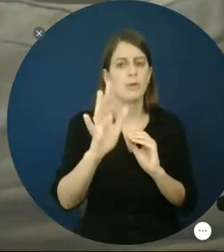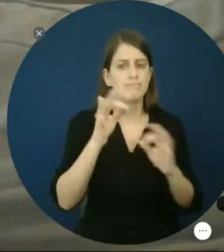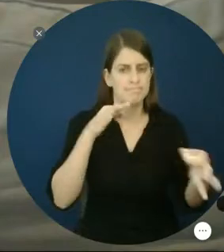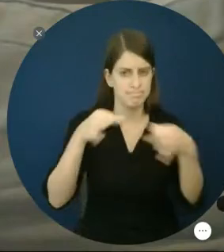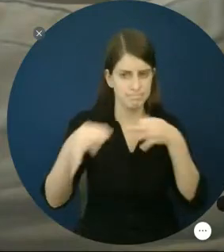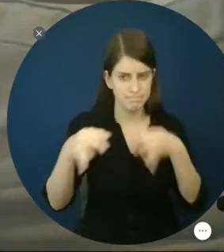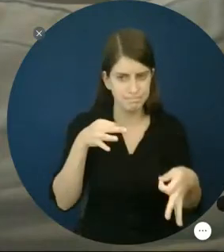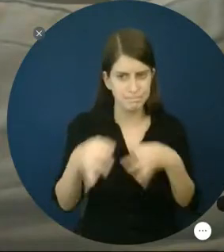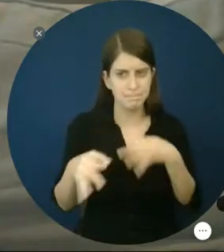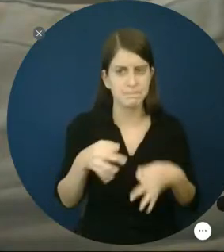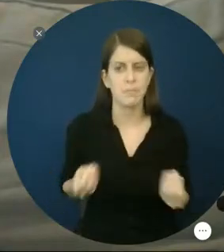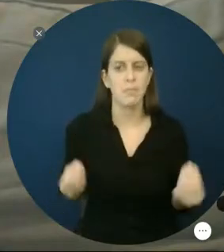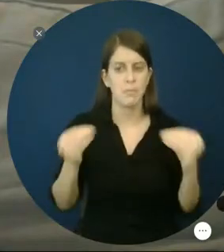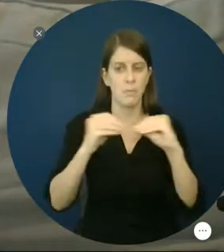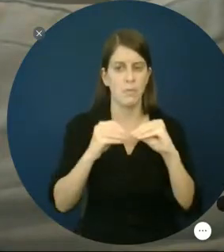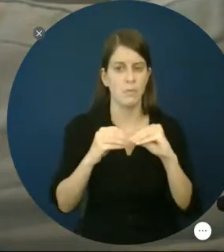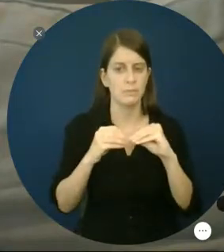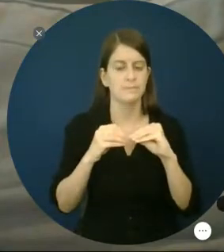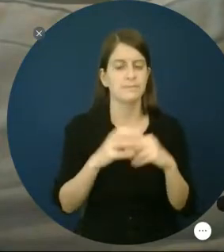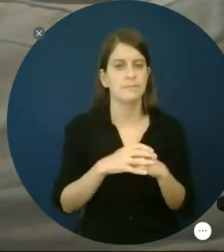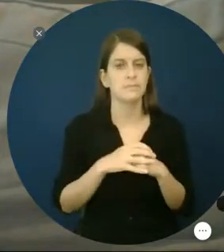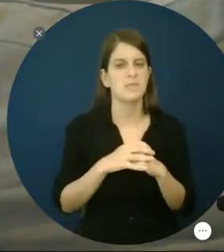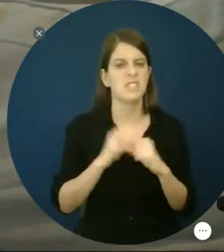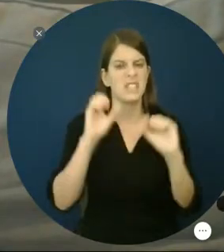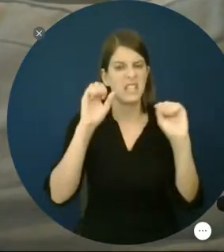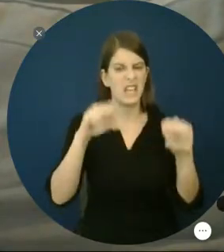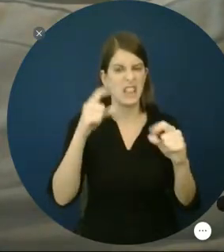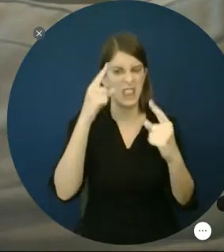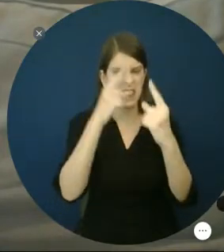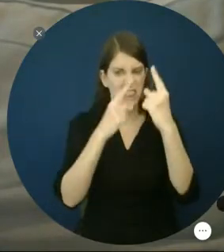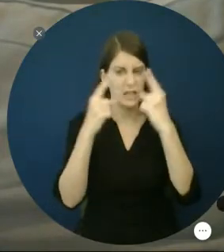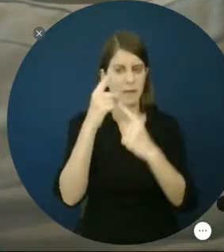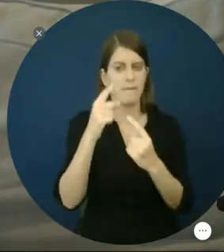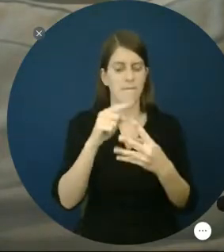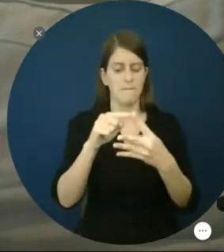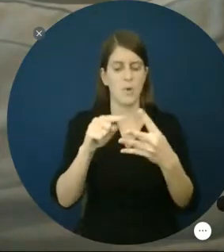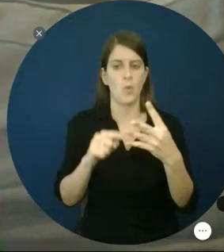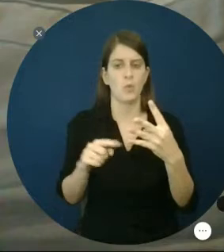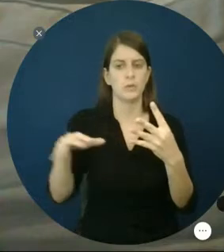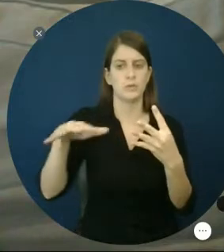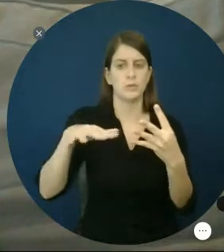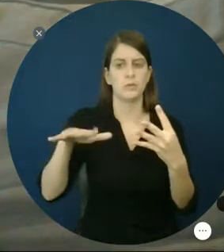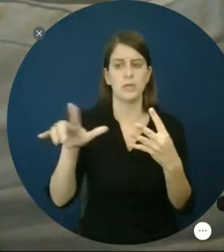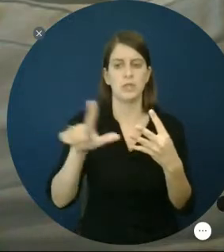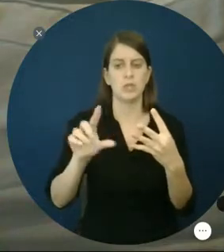today. So we can think about emotions as being in 4 different zones.